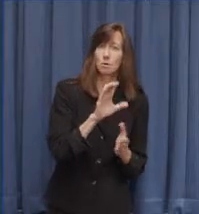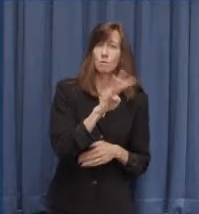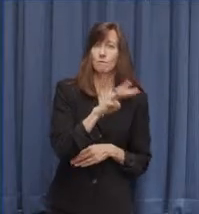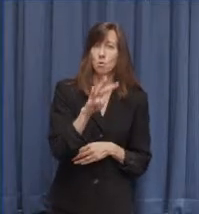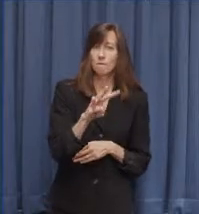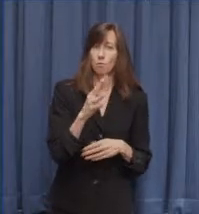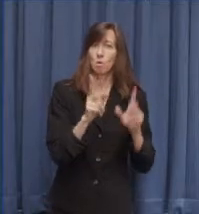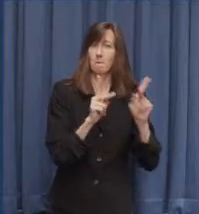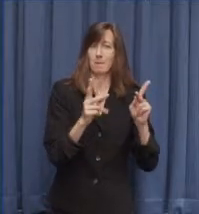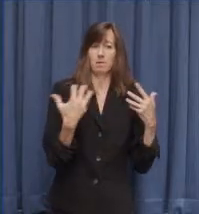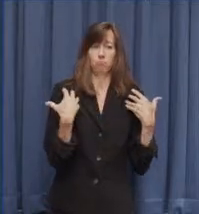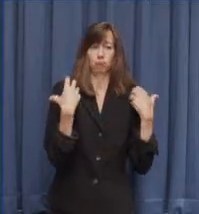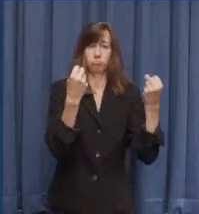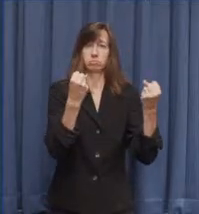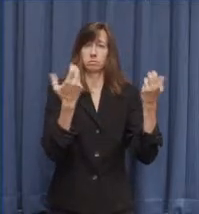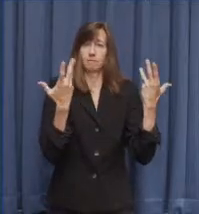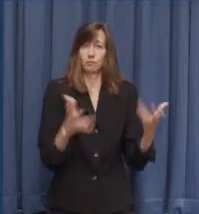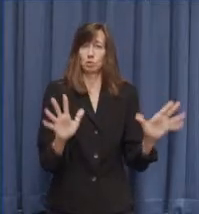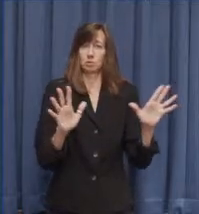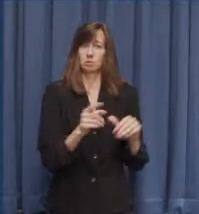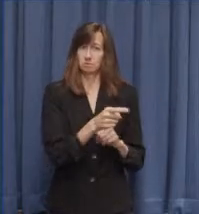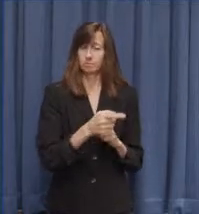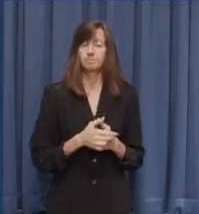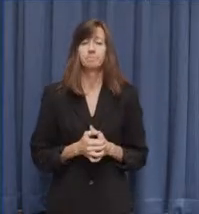1,644 recovered.